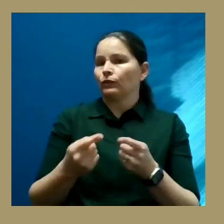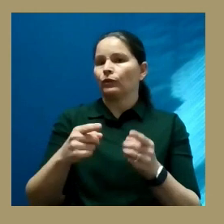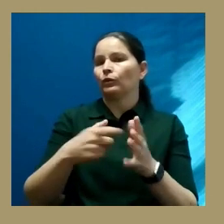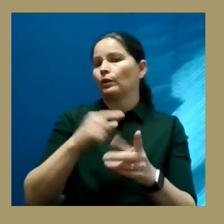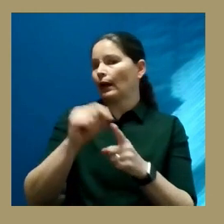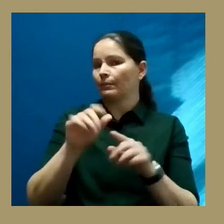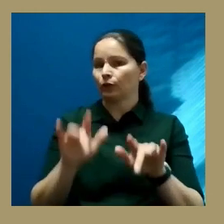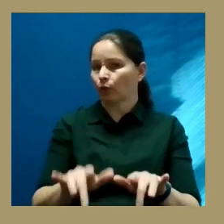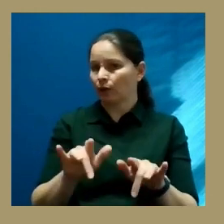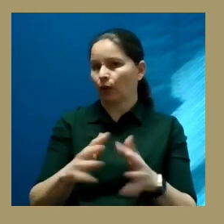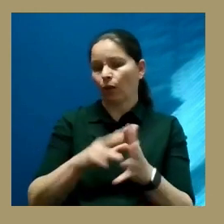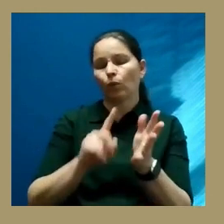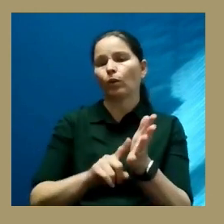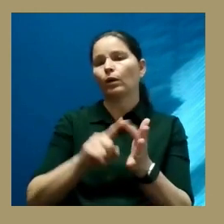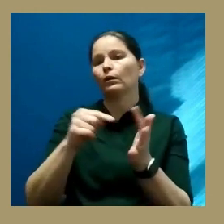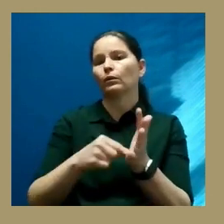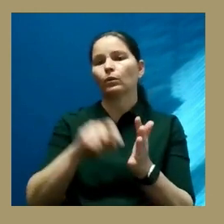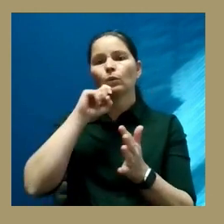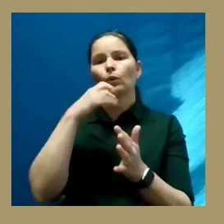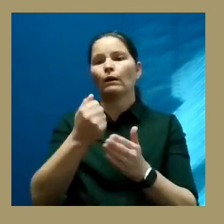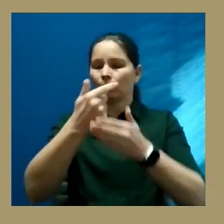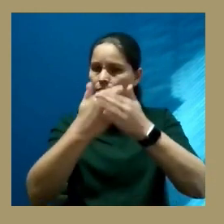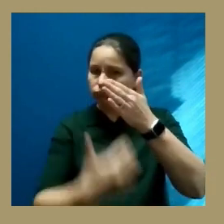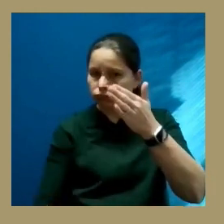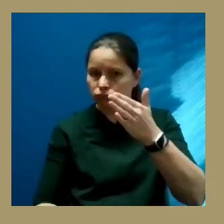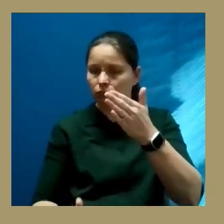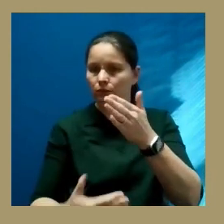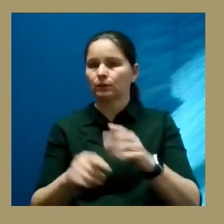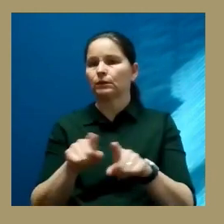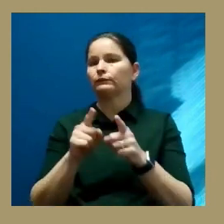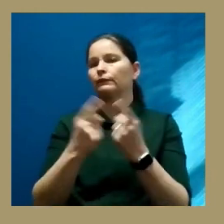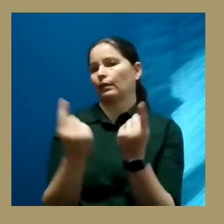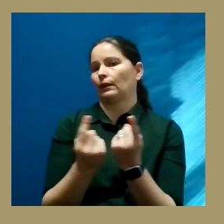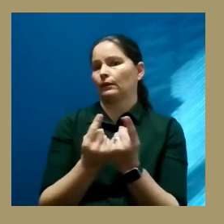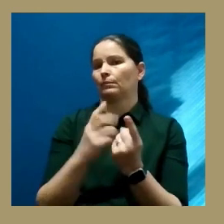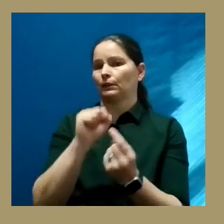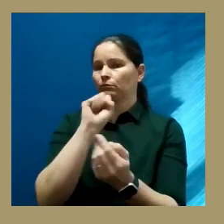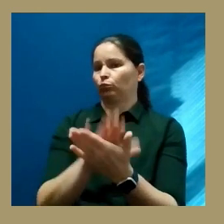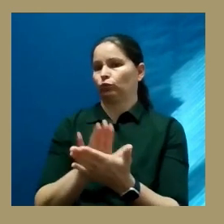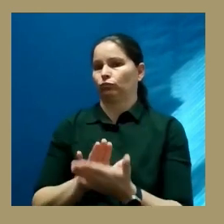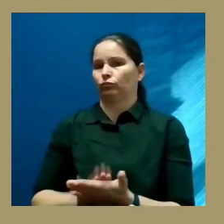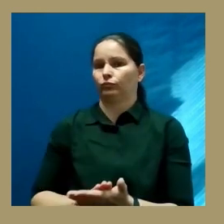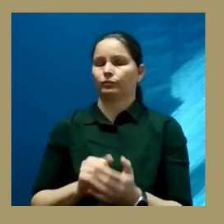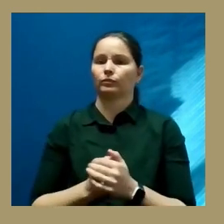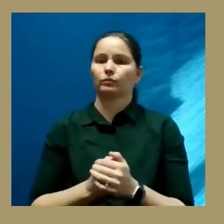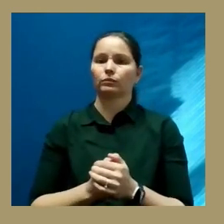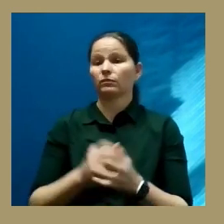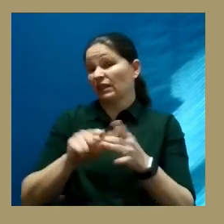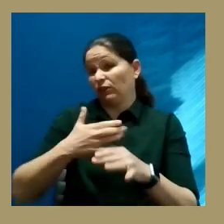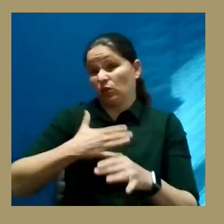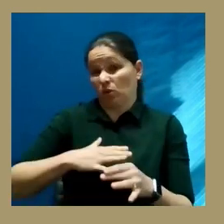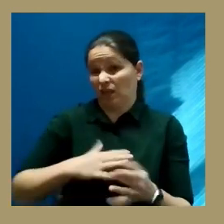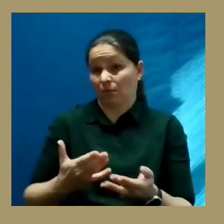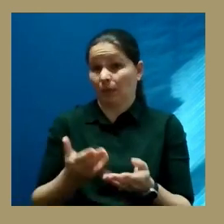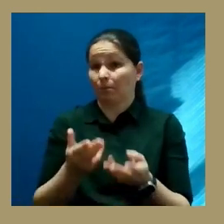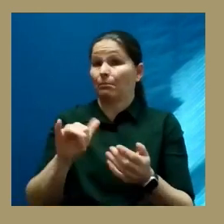be provided with a list of these various different credentials. As mentioned, if applicable, Ambulance Victoria membership, I